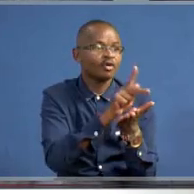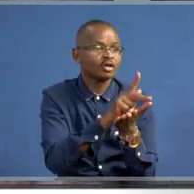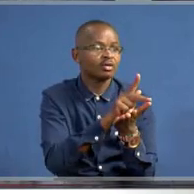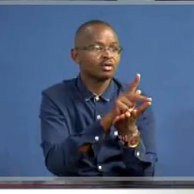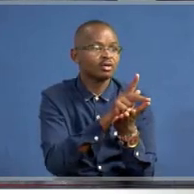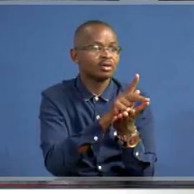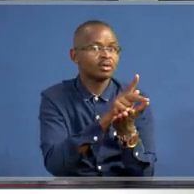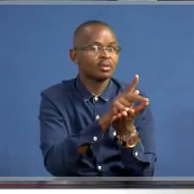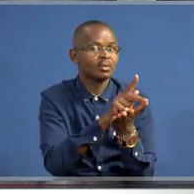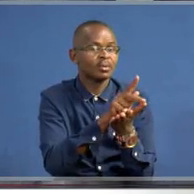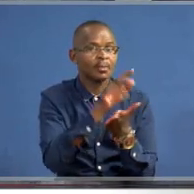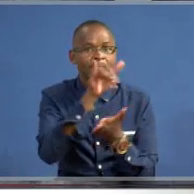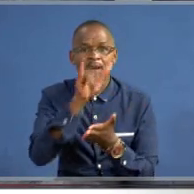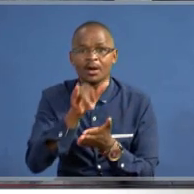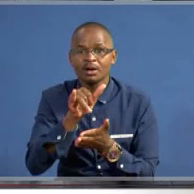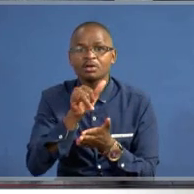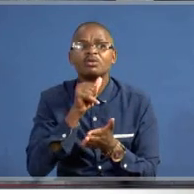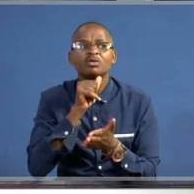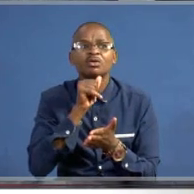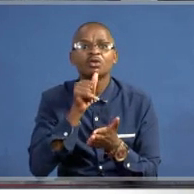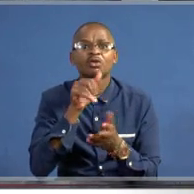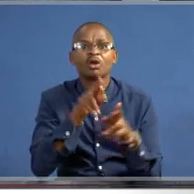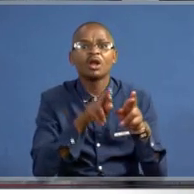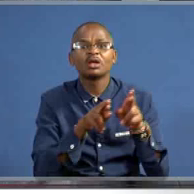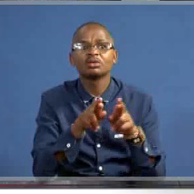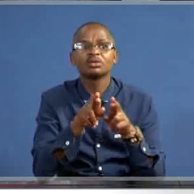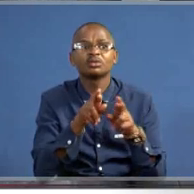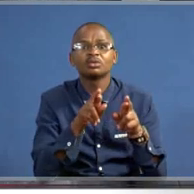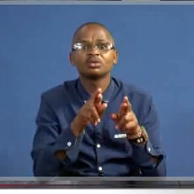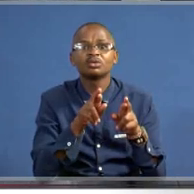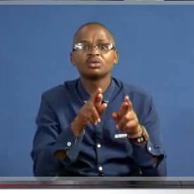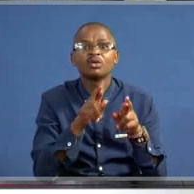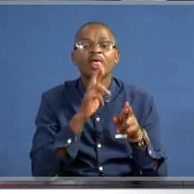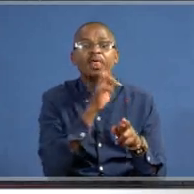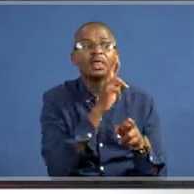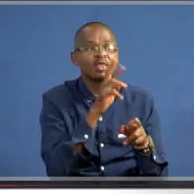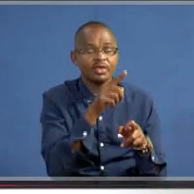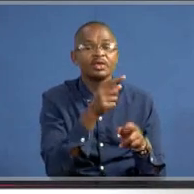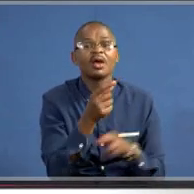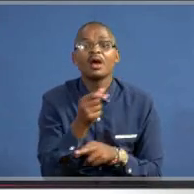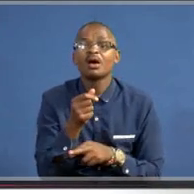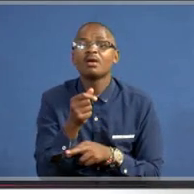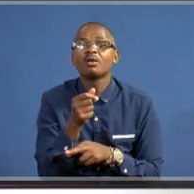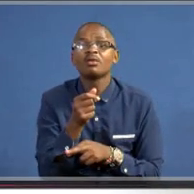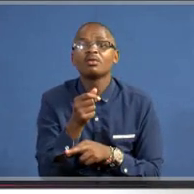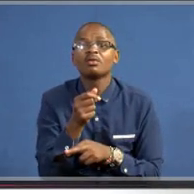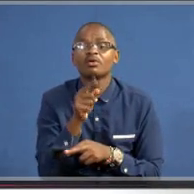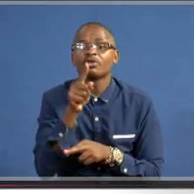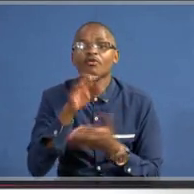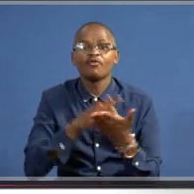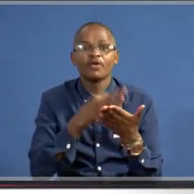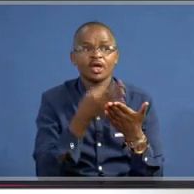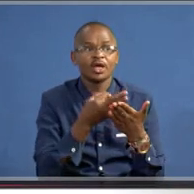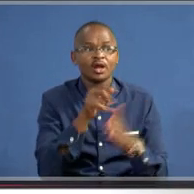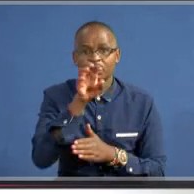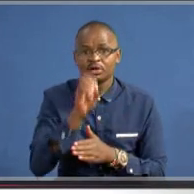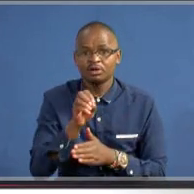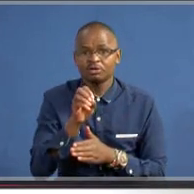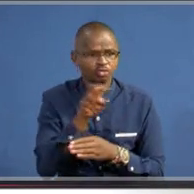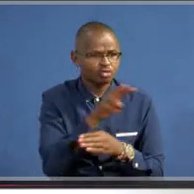their money by parallel I mean no regulated empty rigs and the risk is that this me you if you fail to